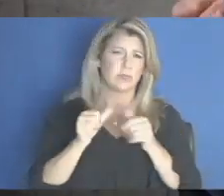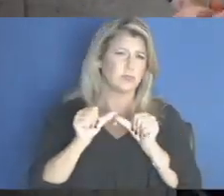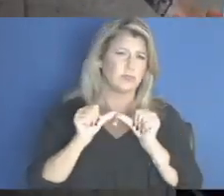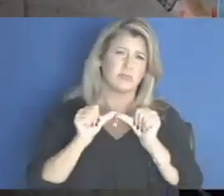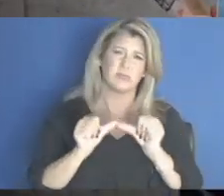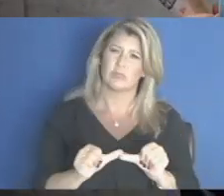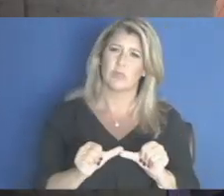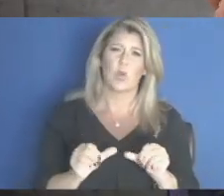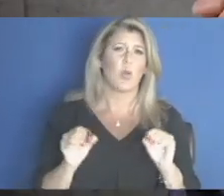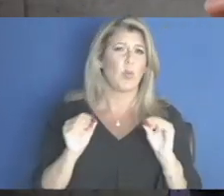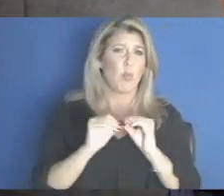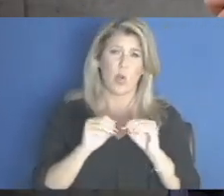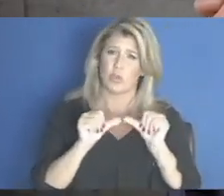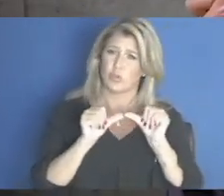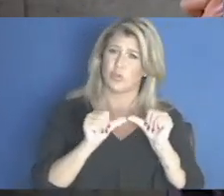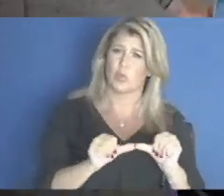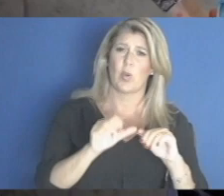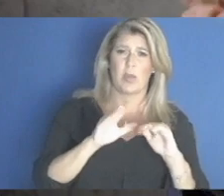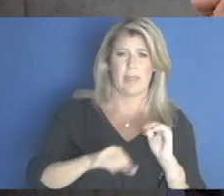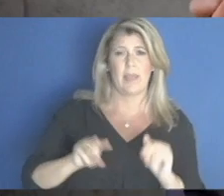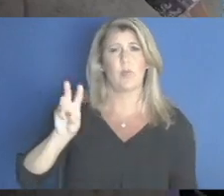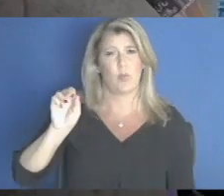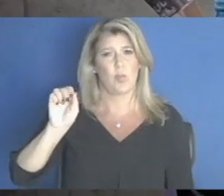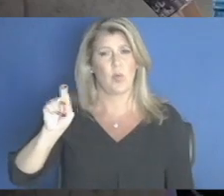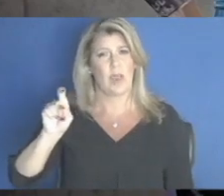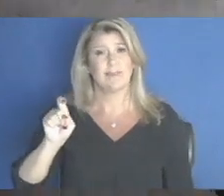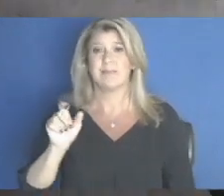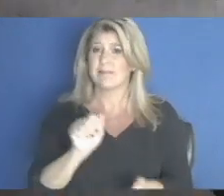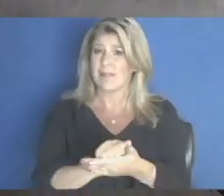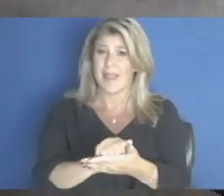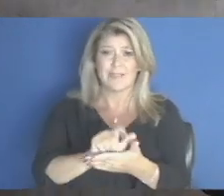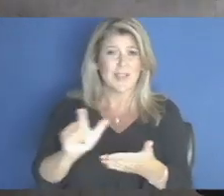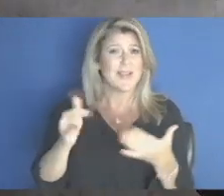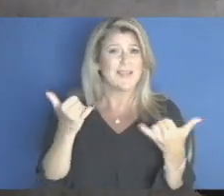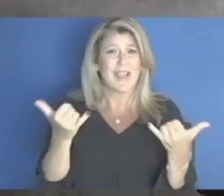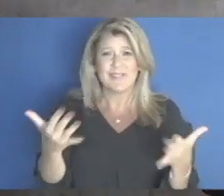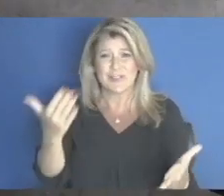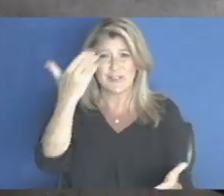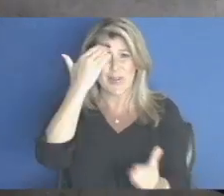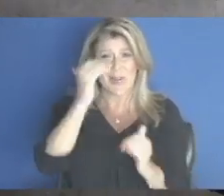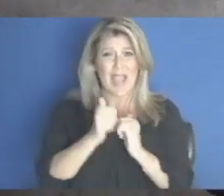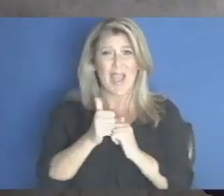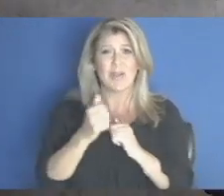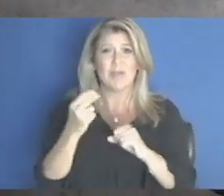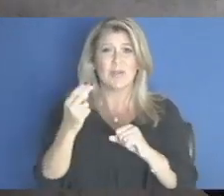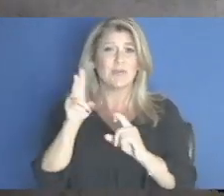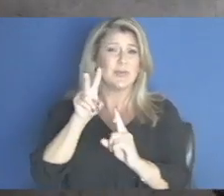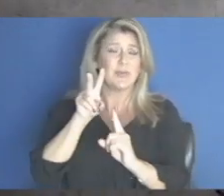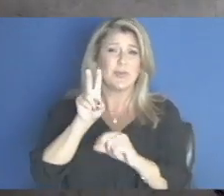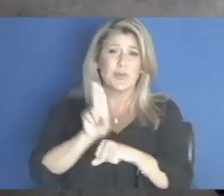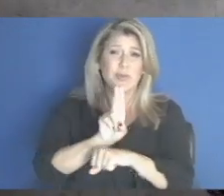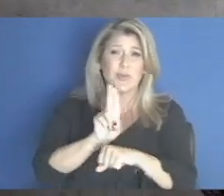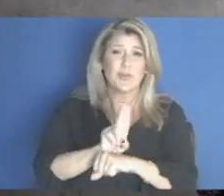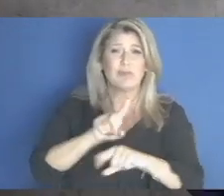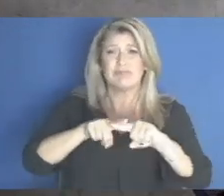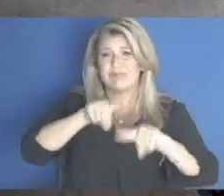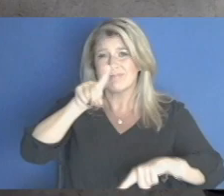very durable, much more durable than wax. And that's it! Now you know how to apply